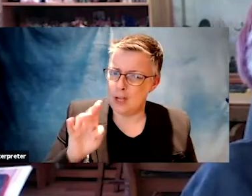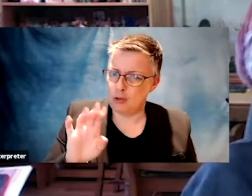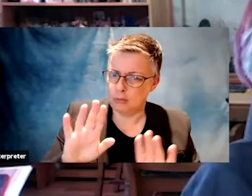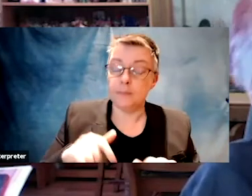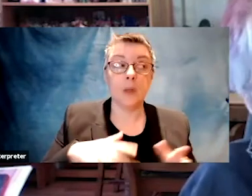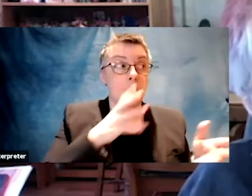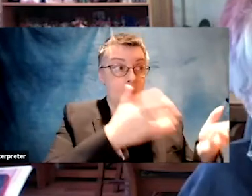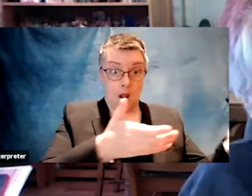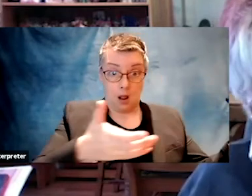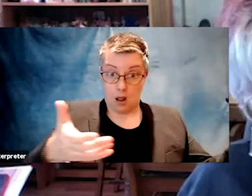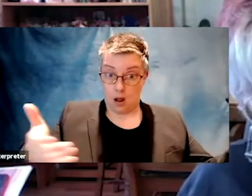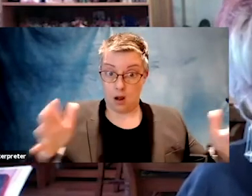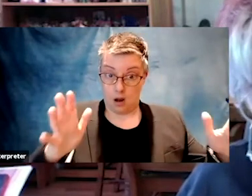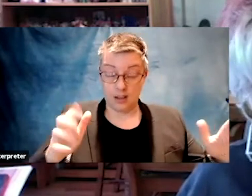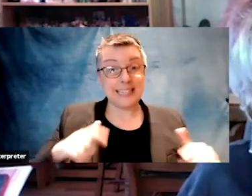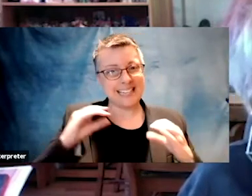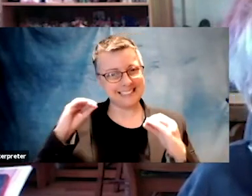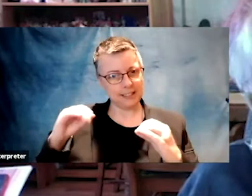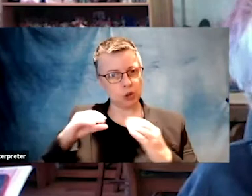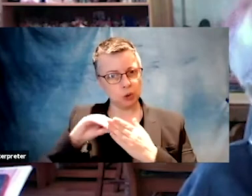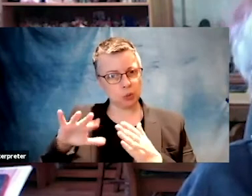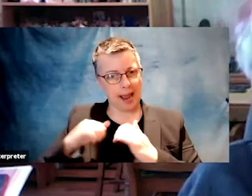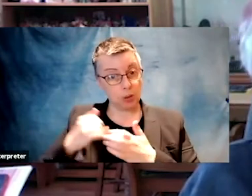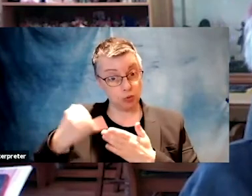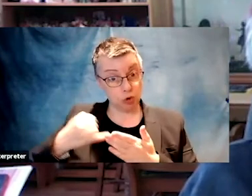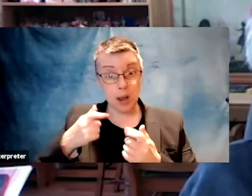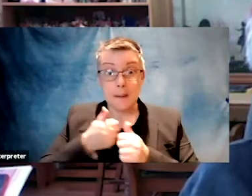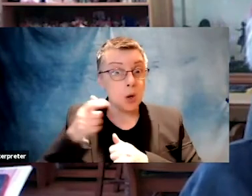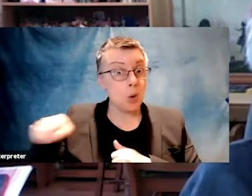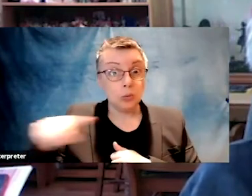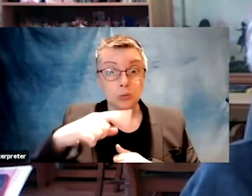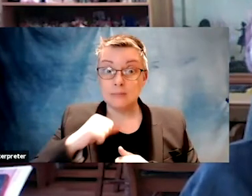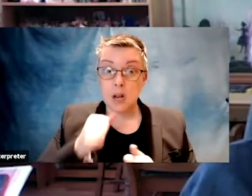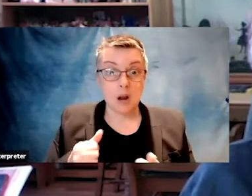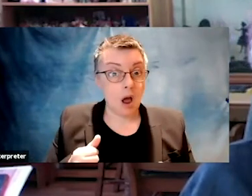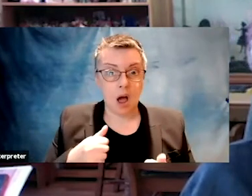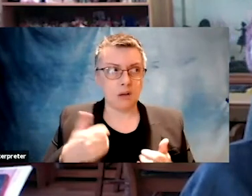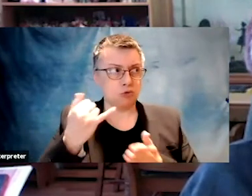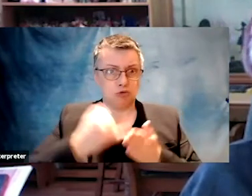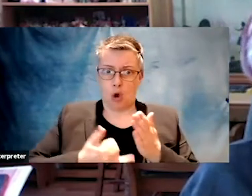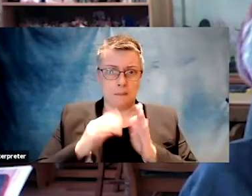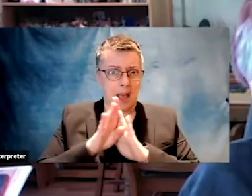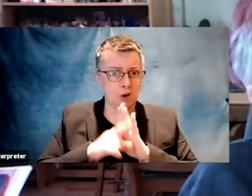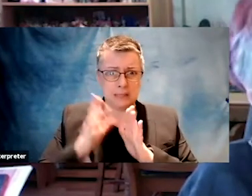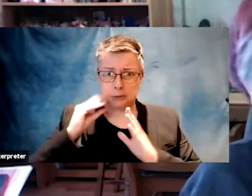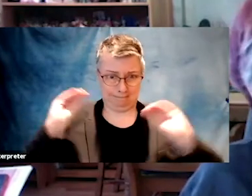And so bit by bit, teach my student how to draw. And most of these are not kids with, um, any kind of drawing background, but at the same time,